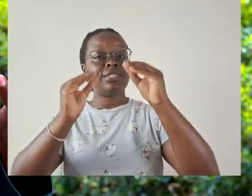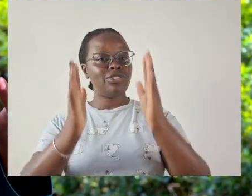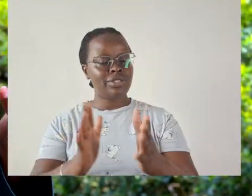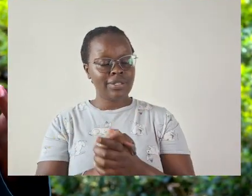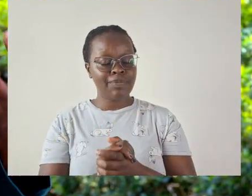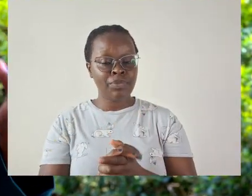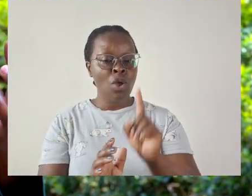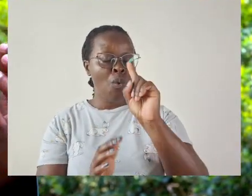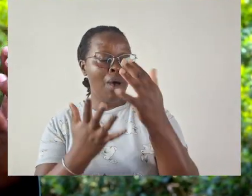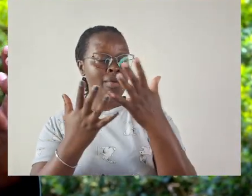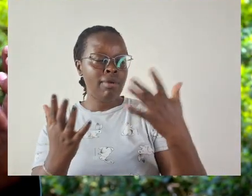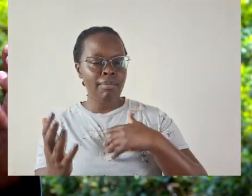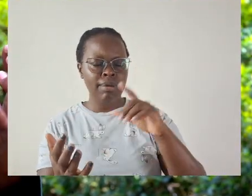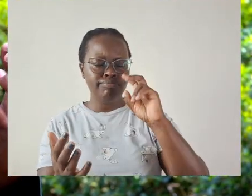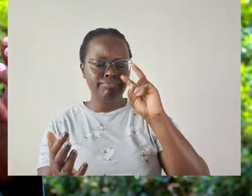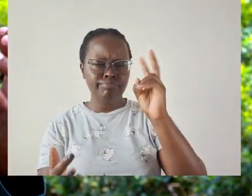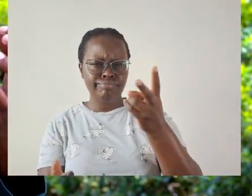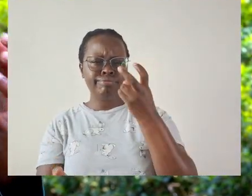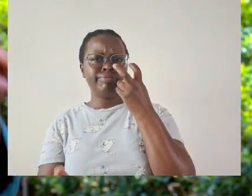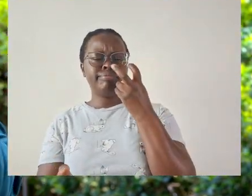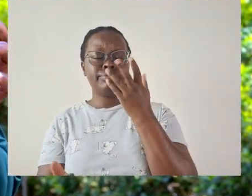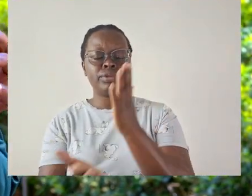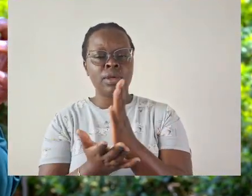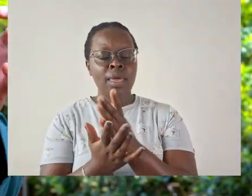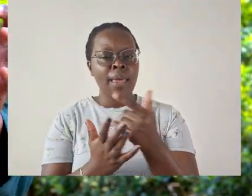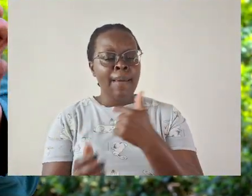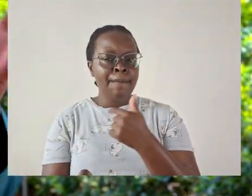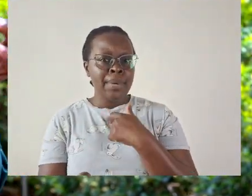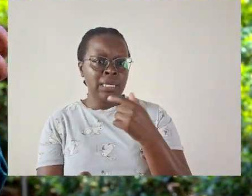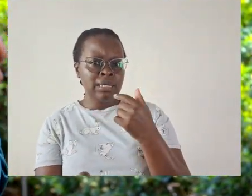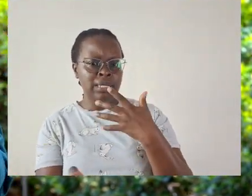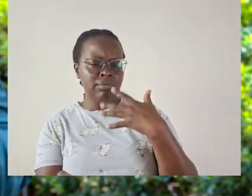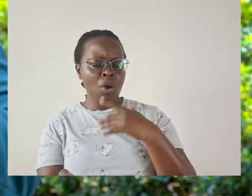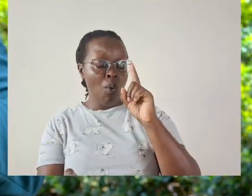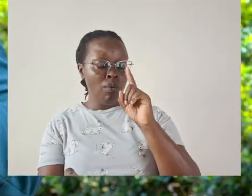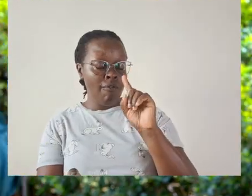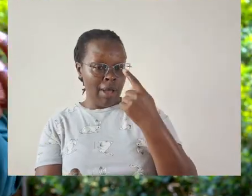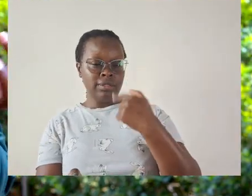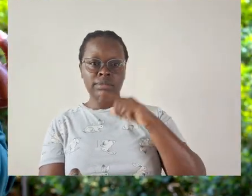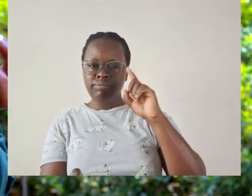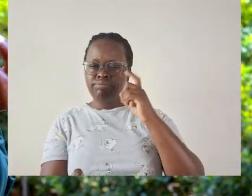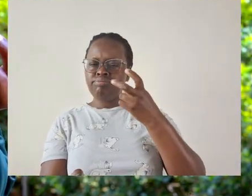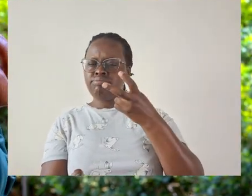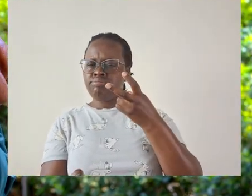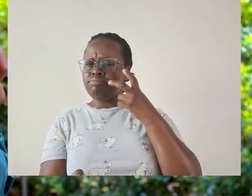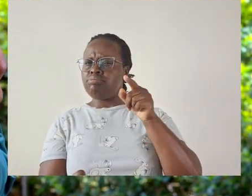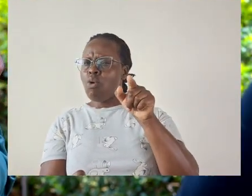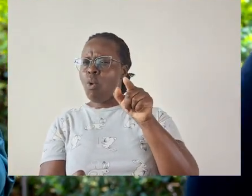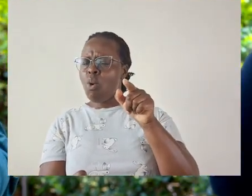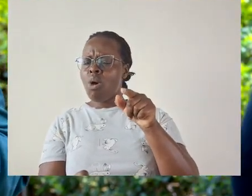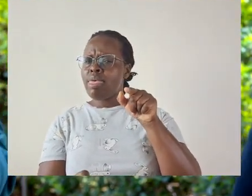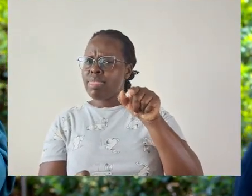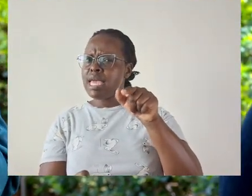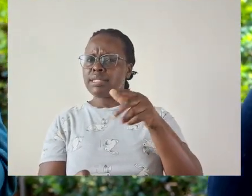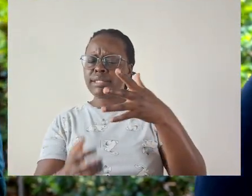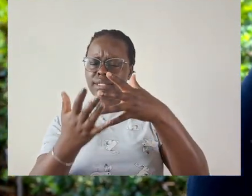One thing that has stood out is that, first of all, I noted that these learners, first of all, they are organized. I think